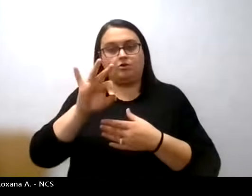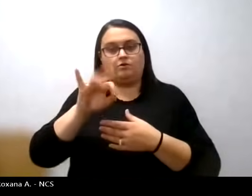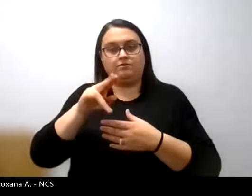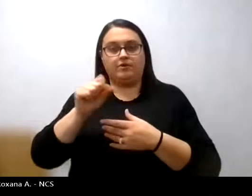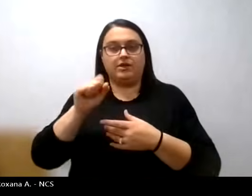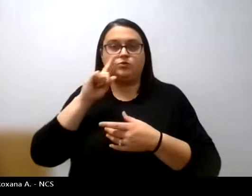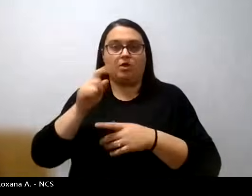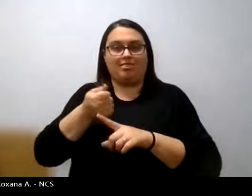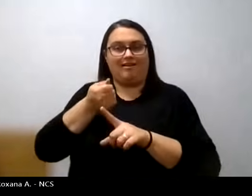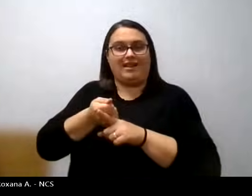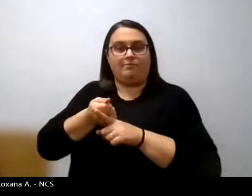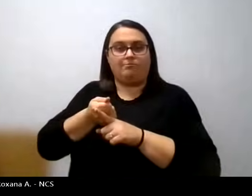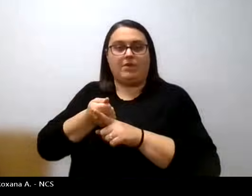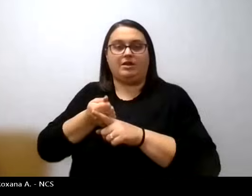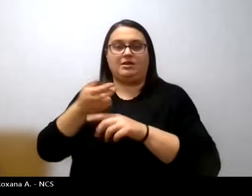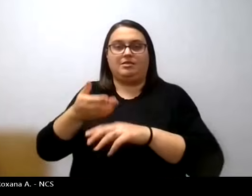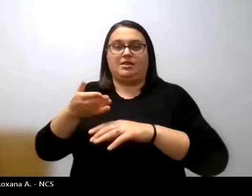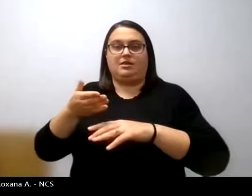of the plant?